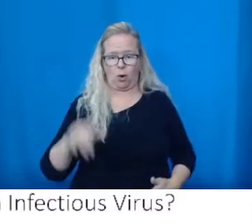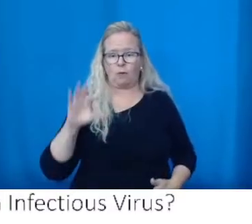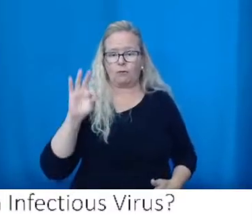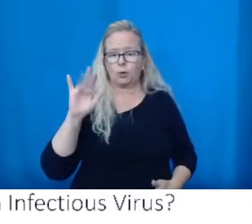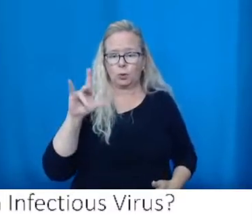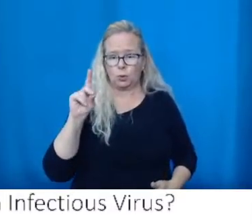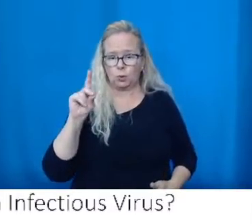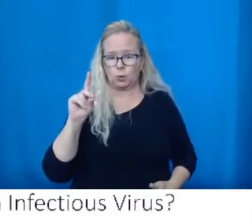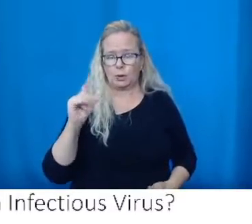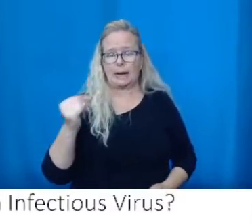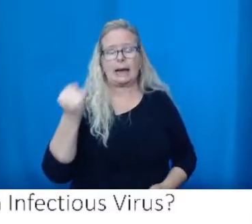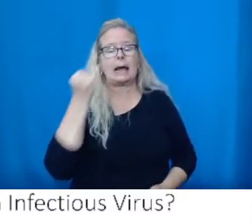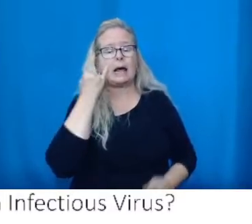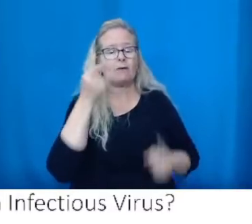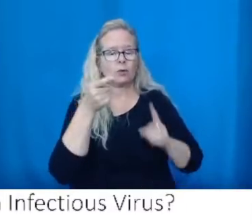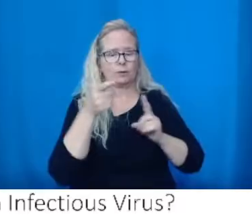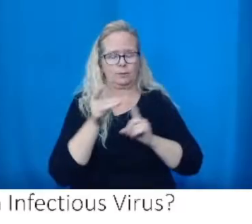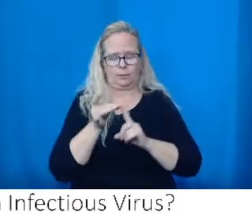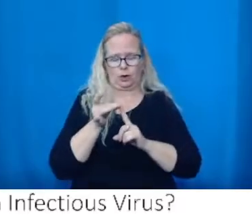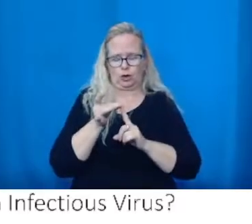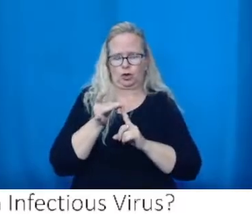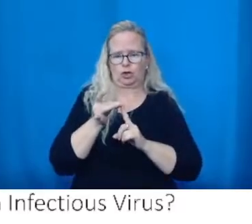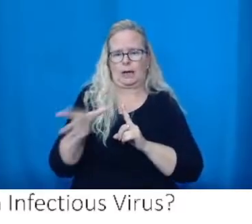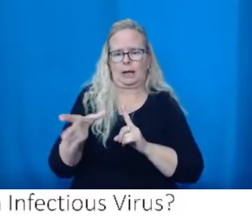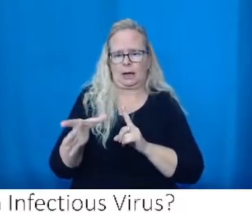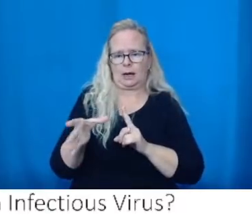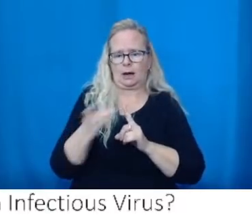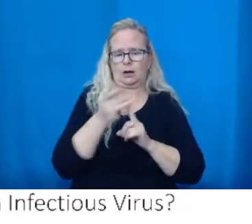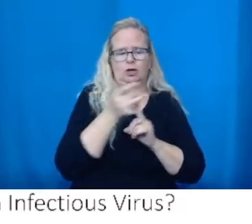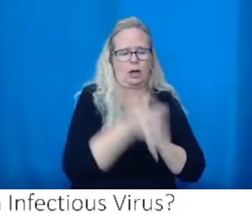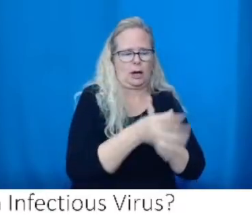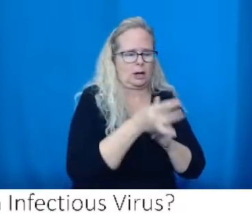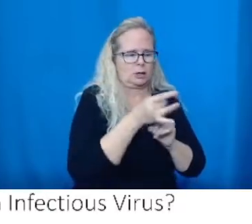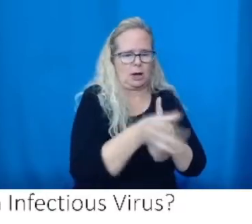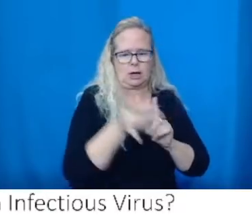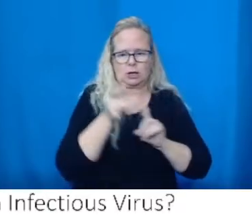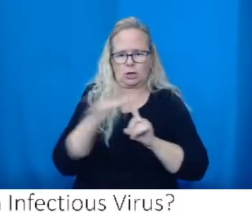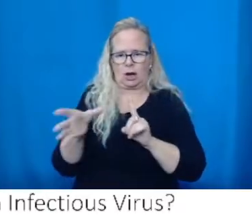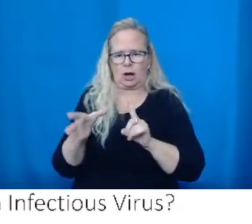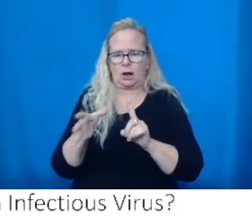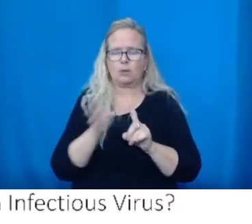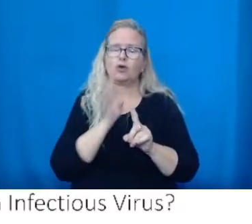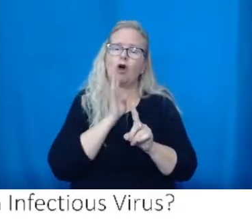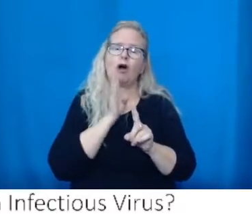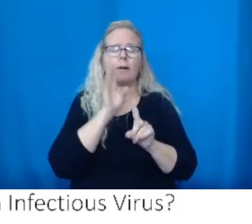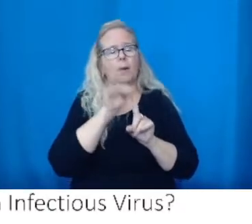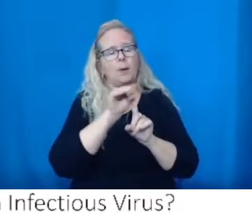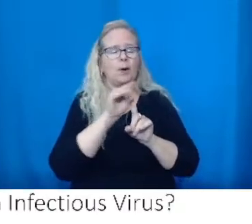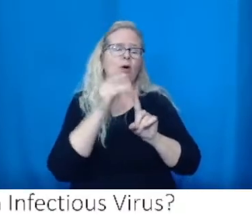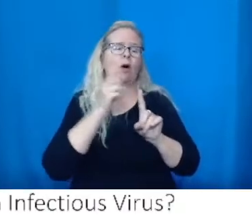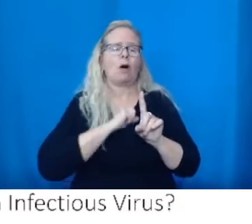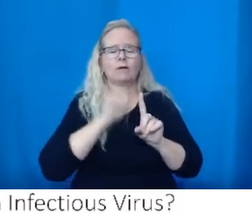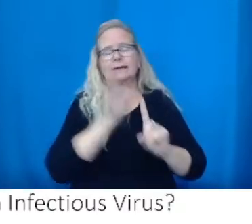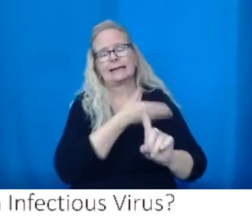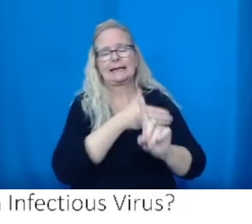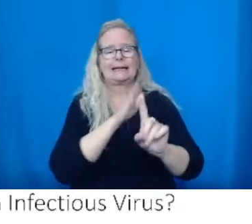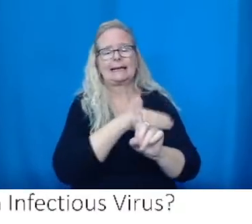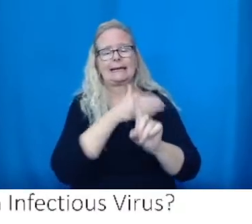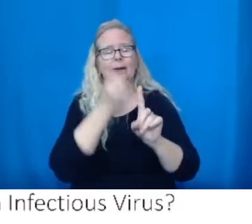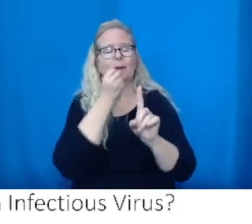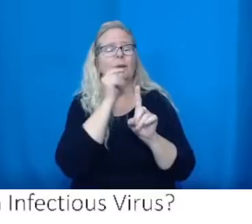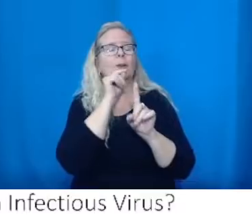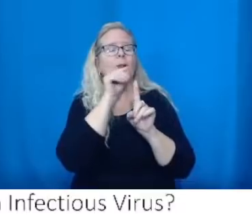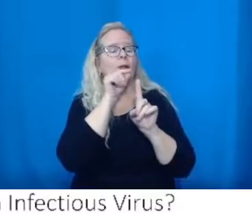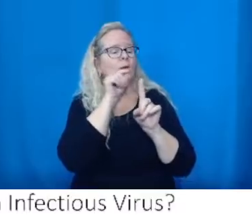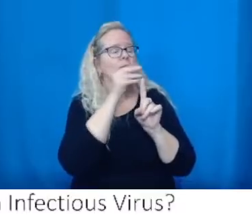aerosol that they emit is going to contain virus. It's not a case where every single aerosol particle is going to contain an individual or multiple